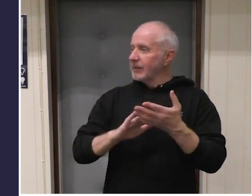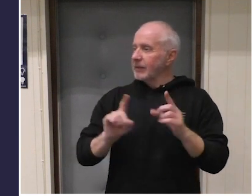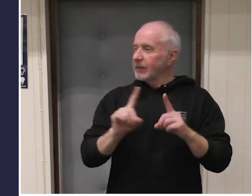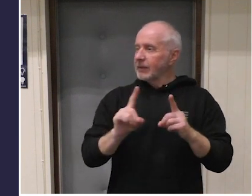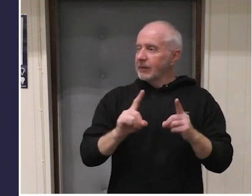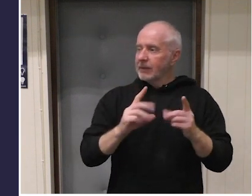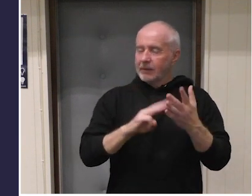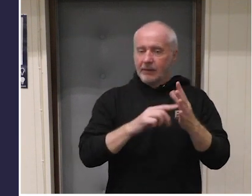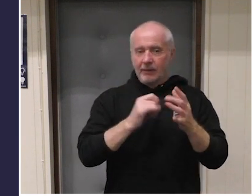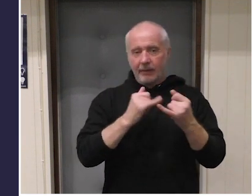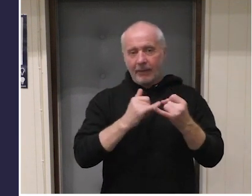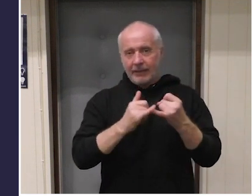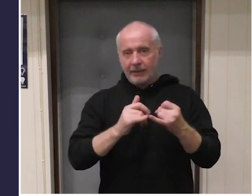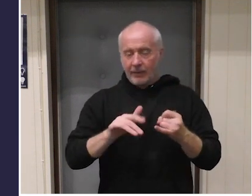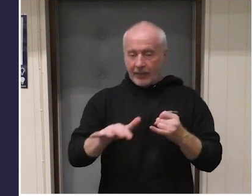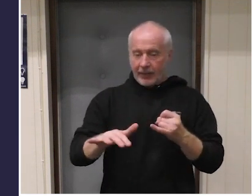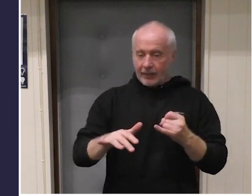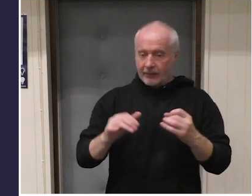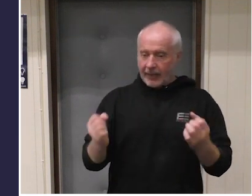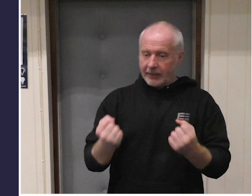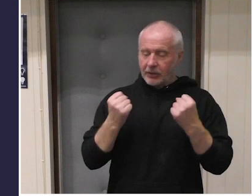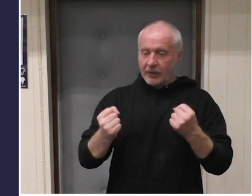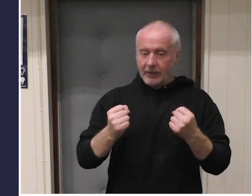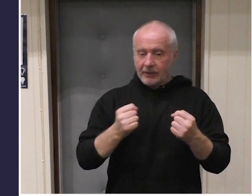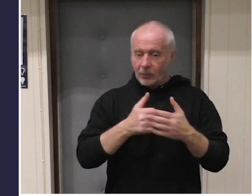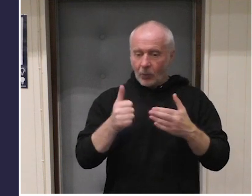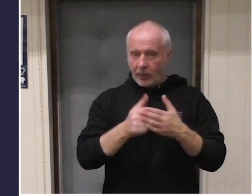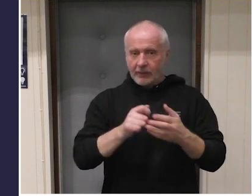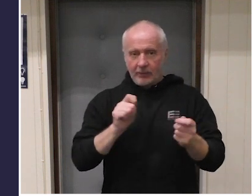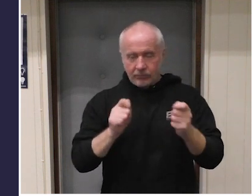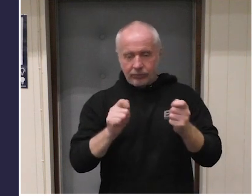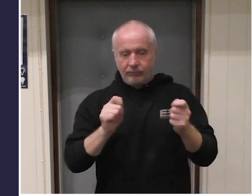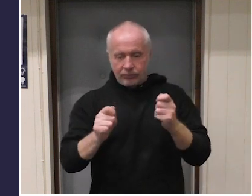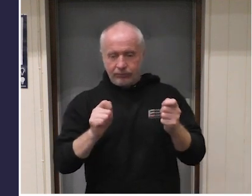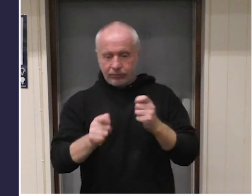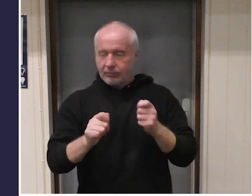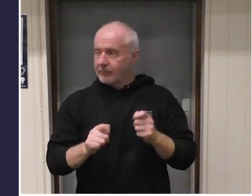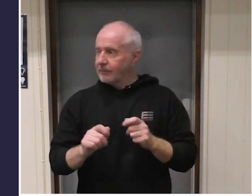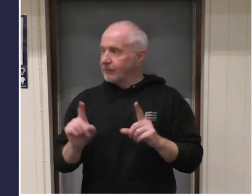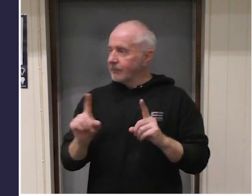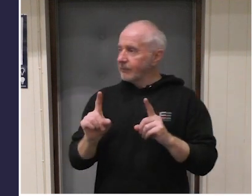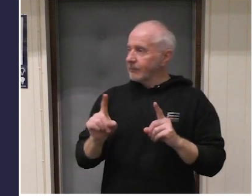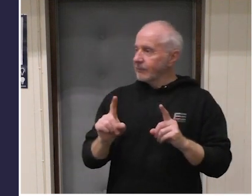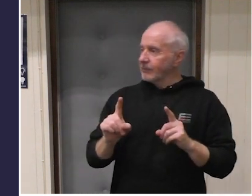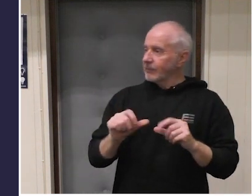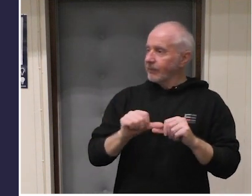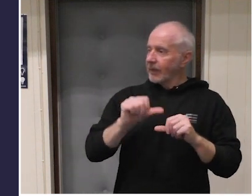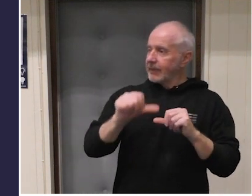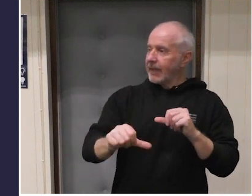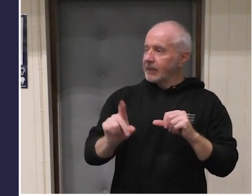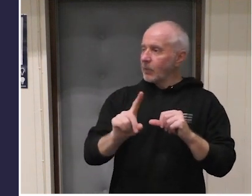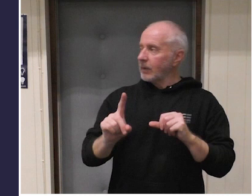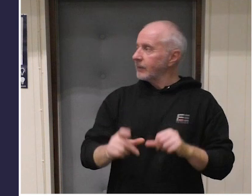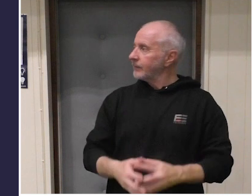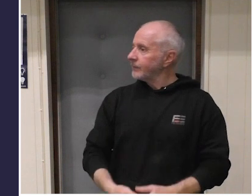amount of mass and energy in the organism is constantly changing. Yep, it is. So what do you think my next So what's